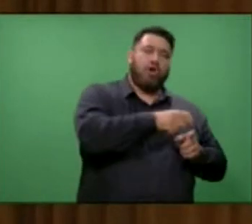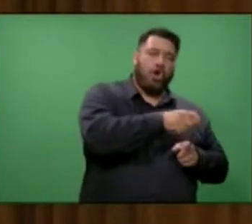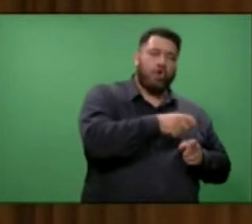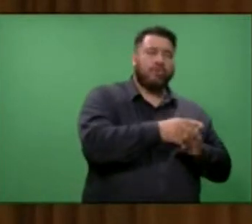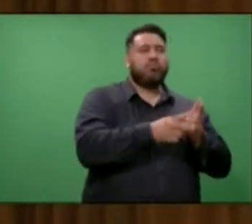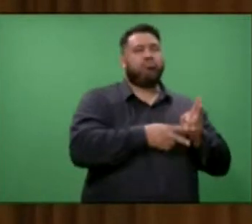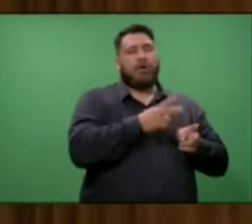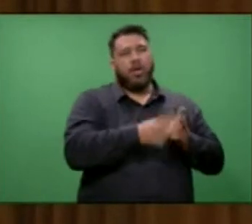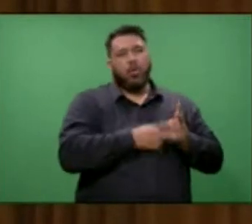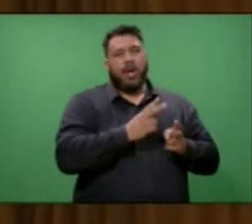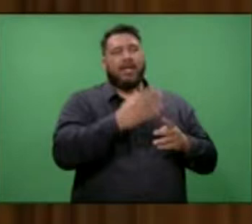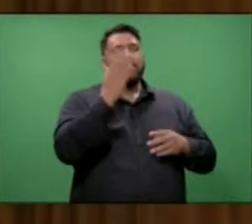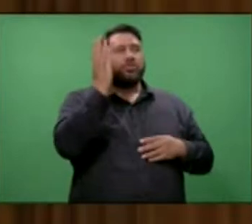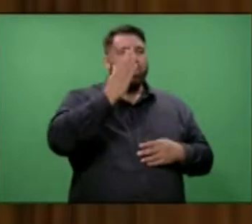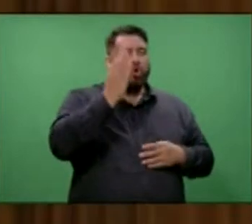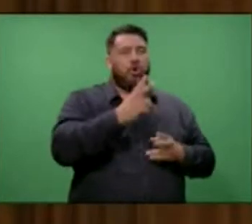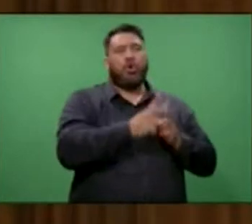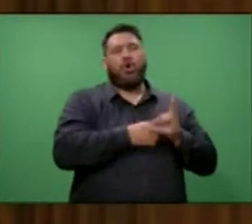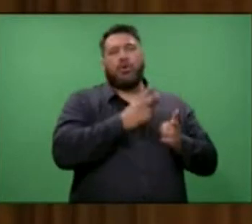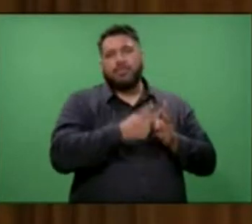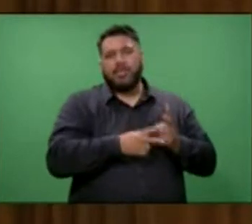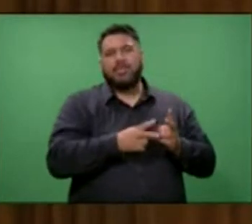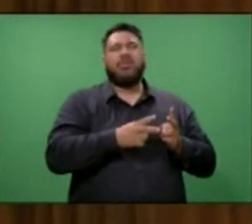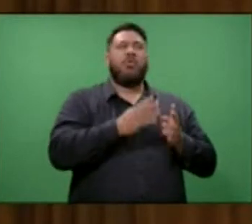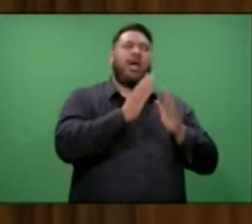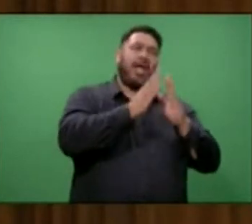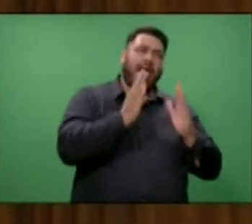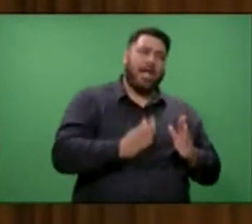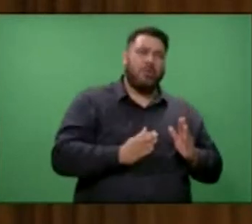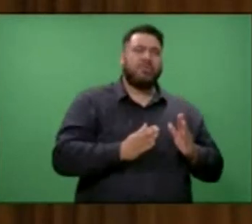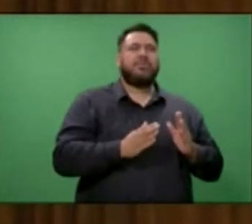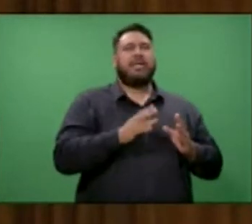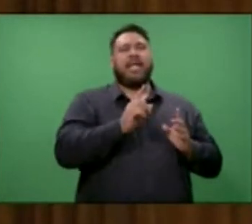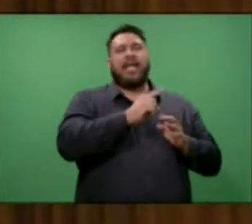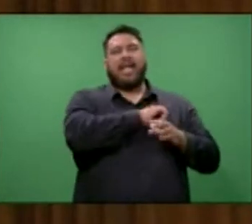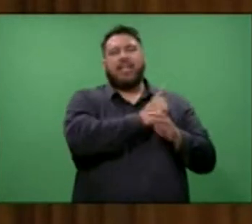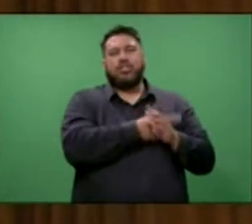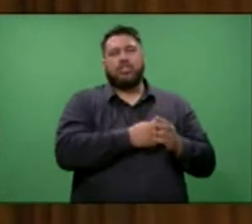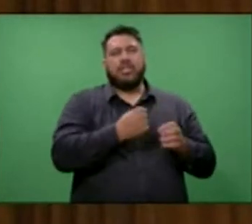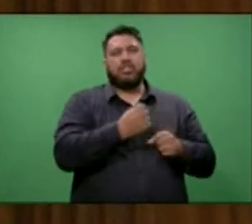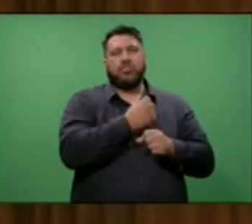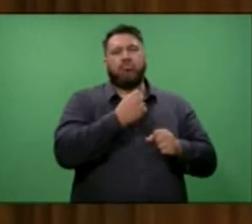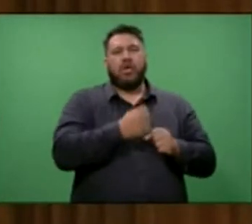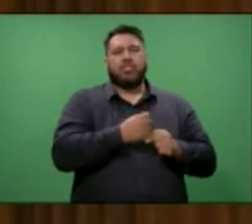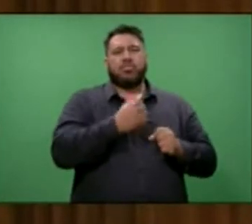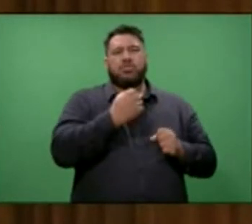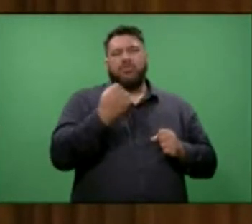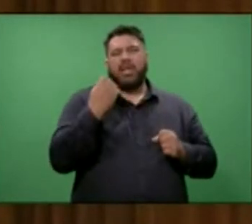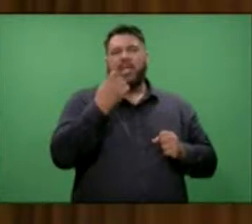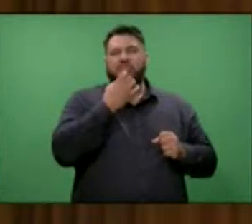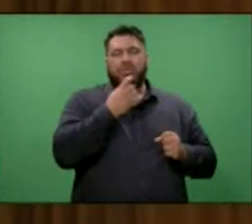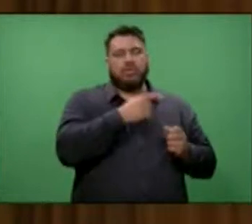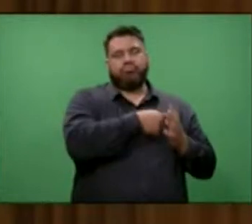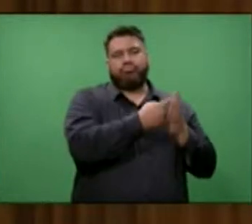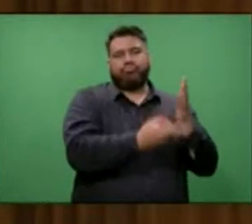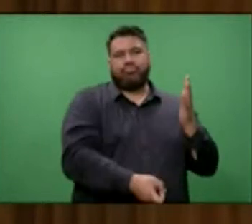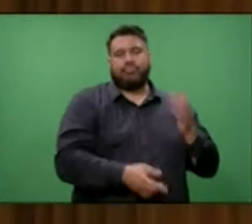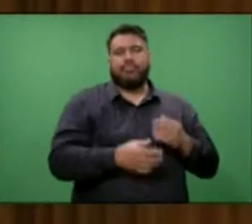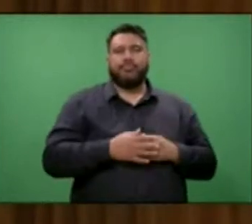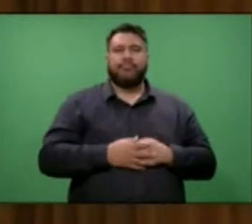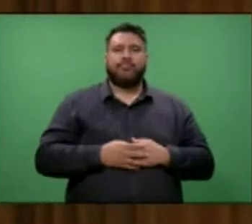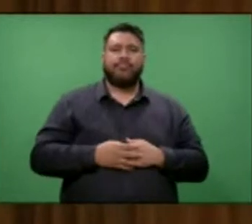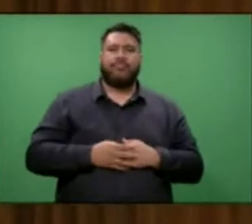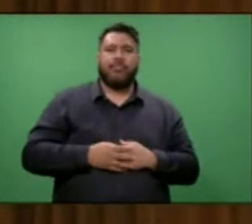rail, schools and hospitals, houses and energy generation. Waka Kotahi, New